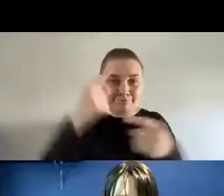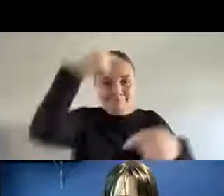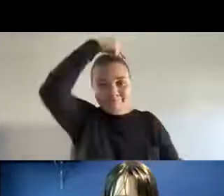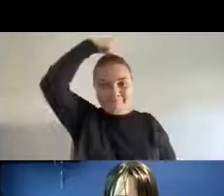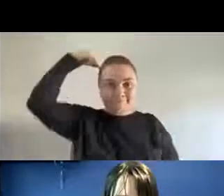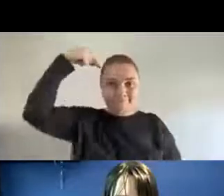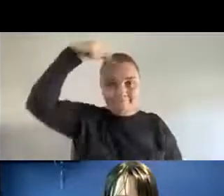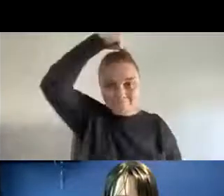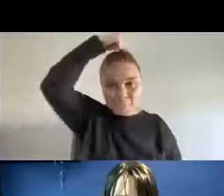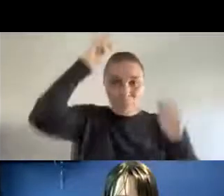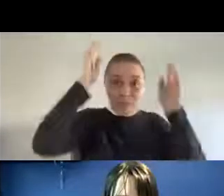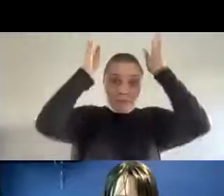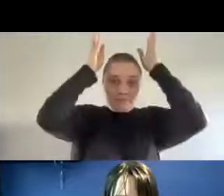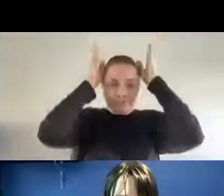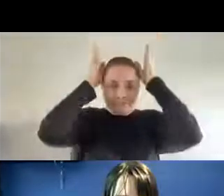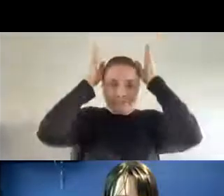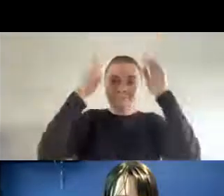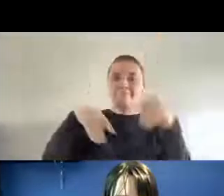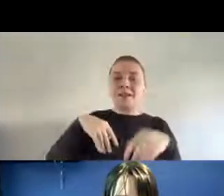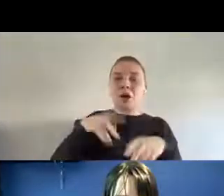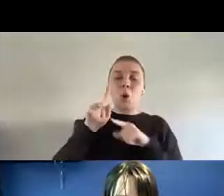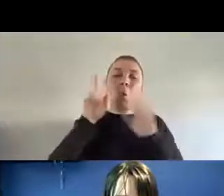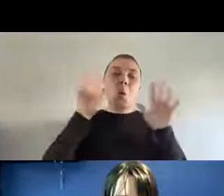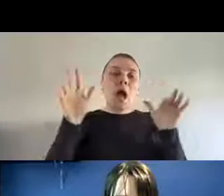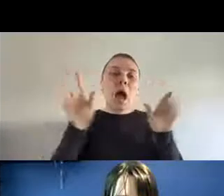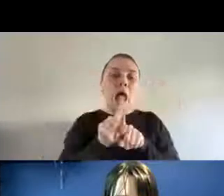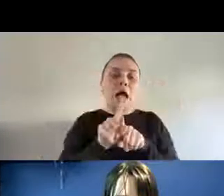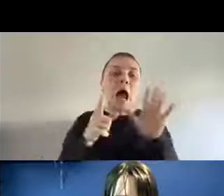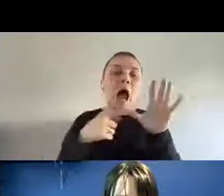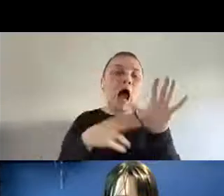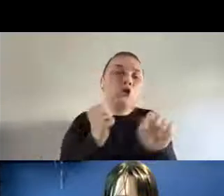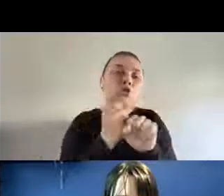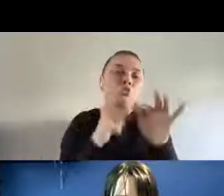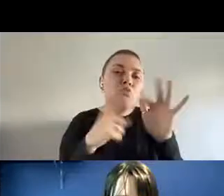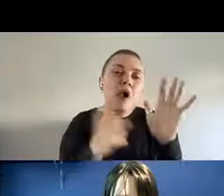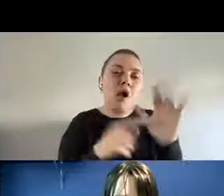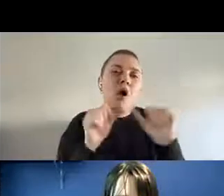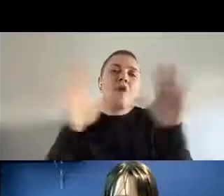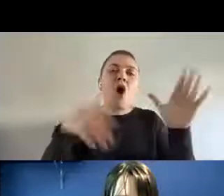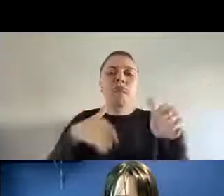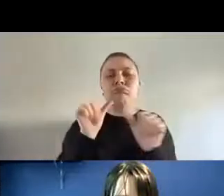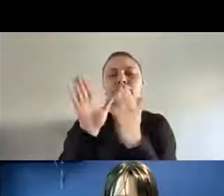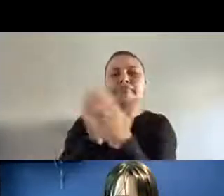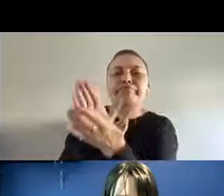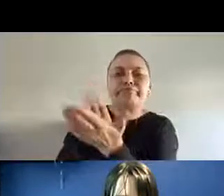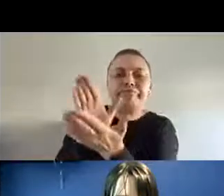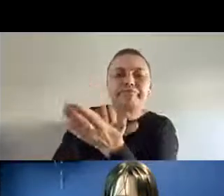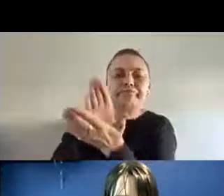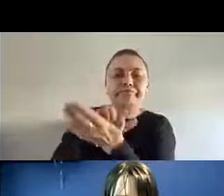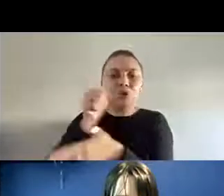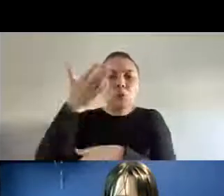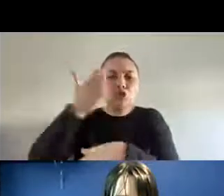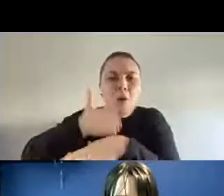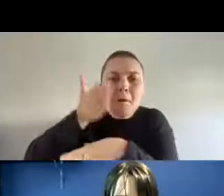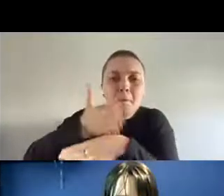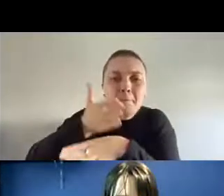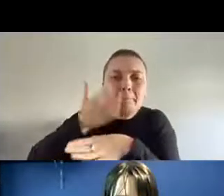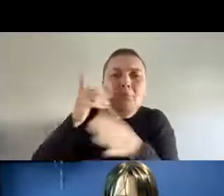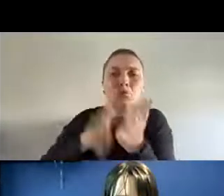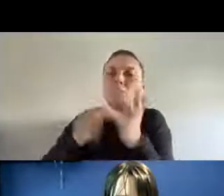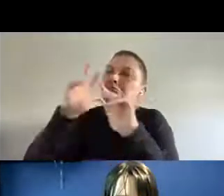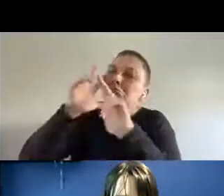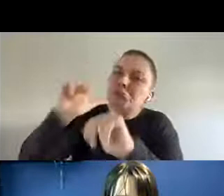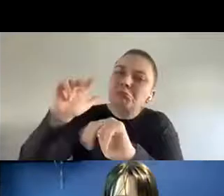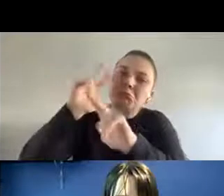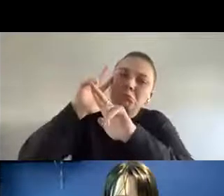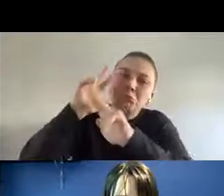head and being cast as this angel, because of course they're doing such a great job to, you know, take care of